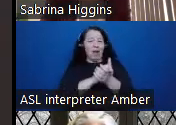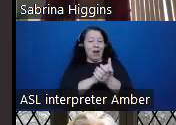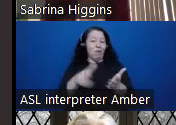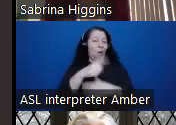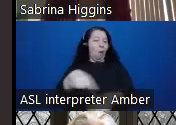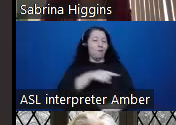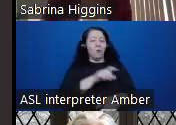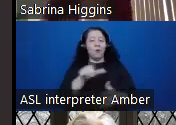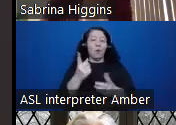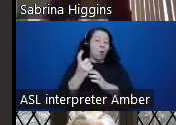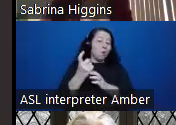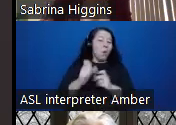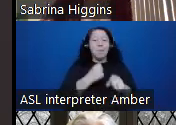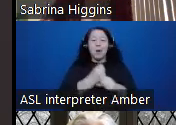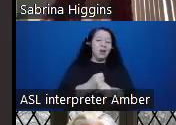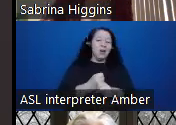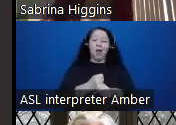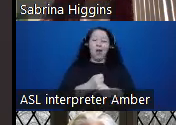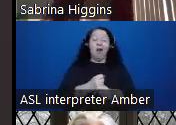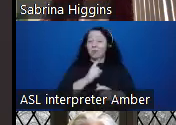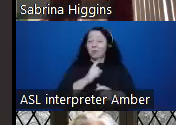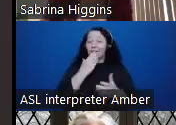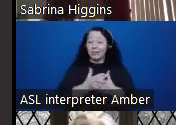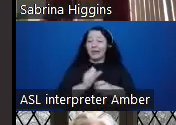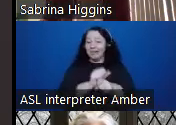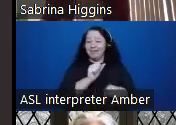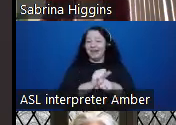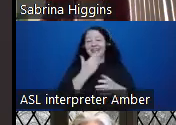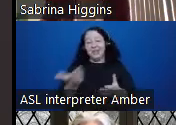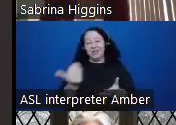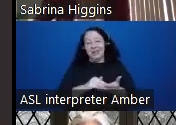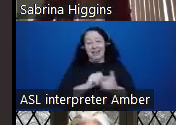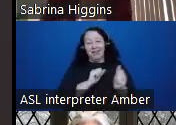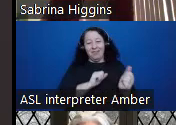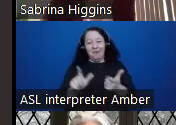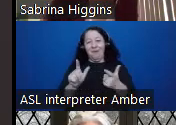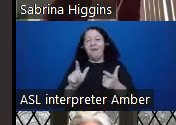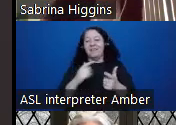year sort of well done. So thanks again, everyone, and enjoy the rest of your Sunday.